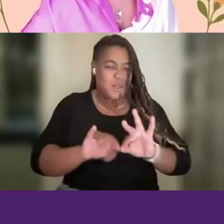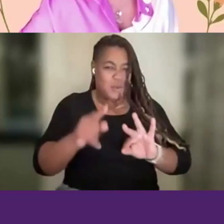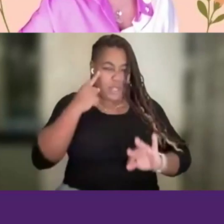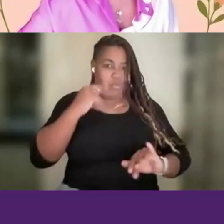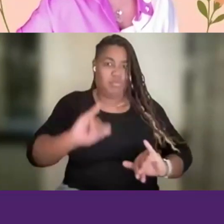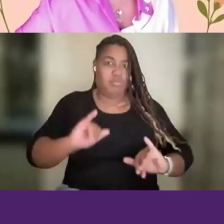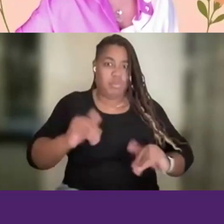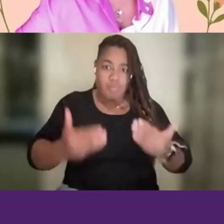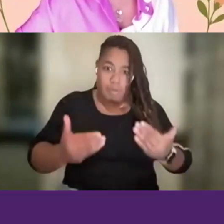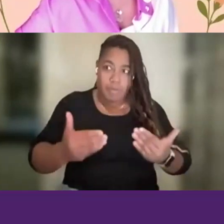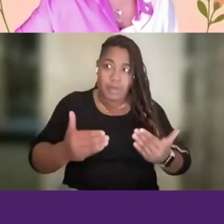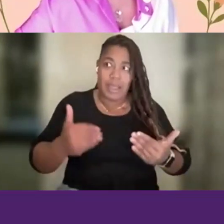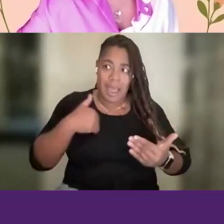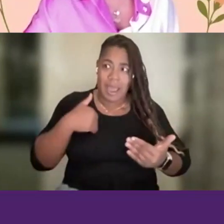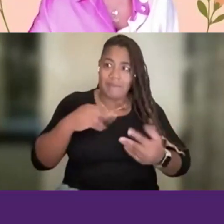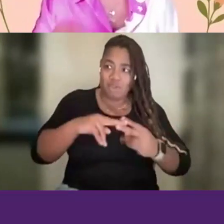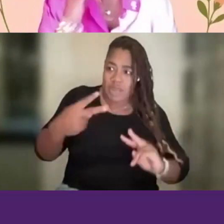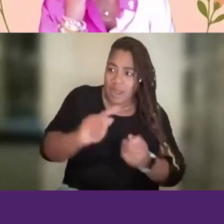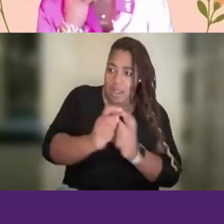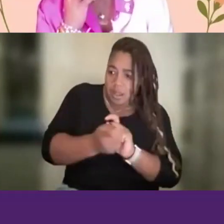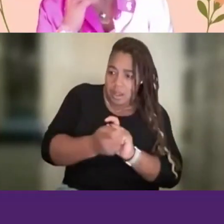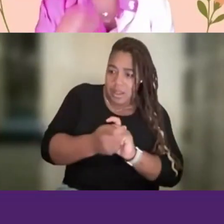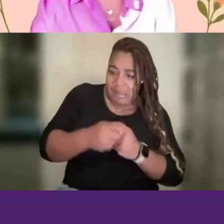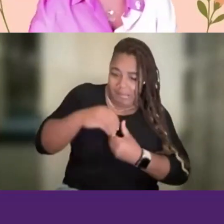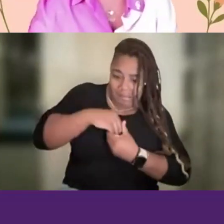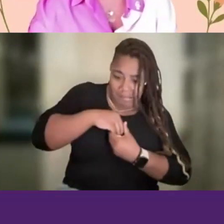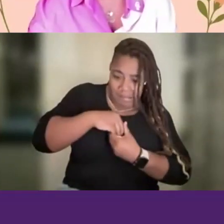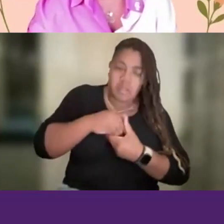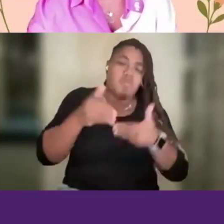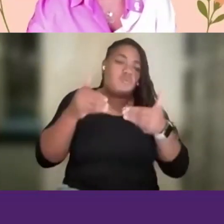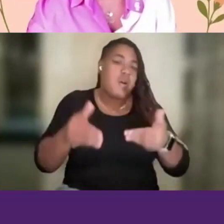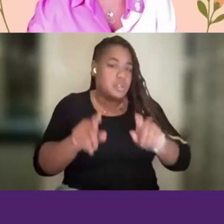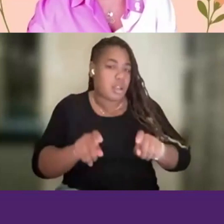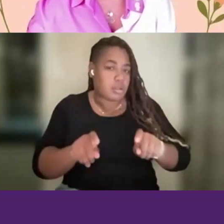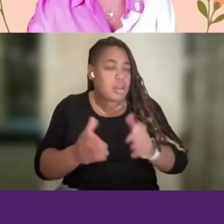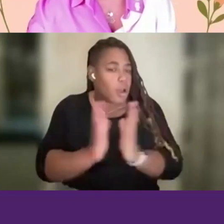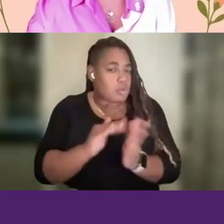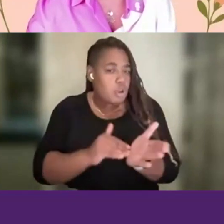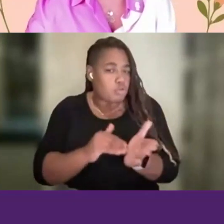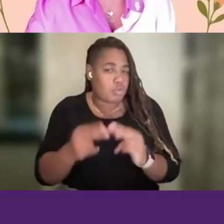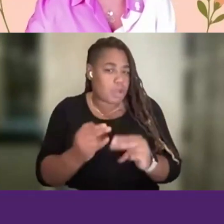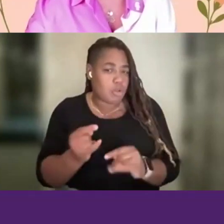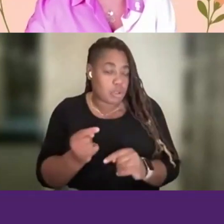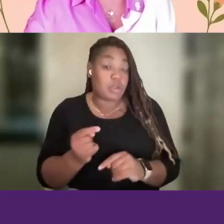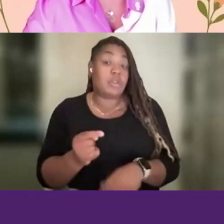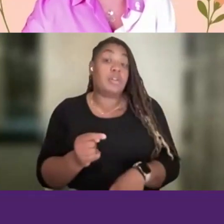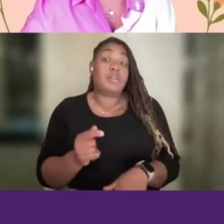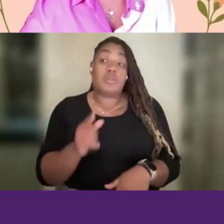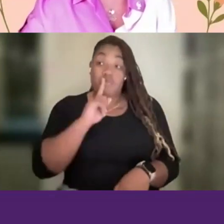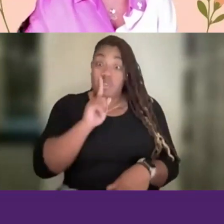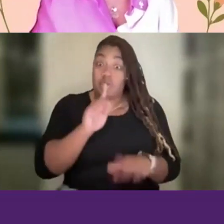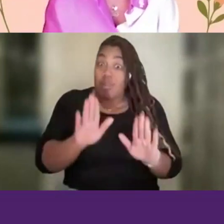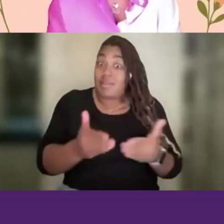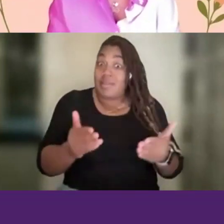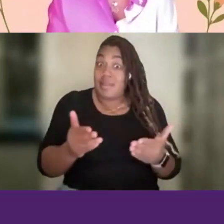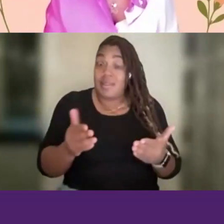have one of these genetic mutations, to get tested, ask your doctor about it. And the great thing is that it used to be